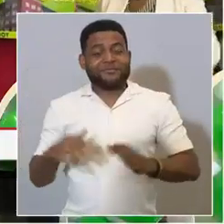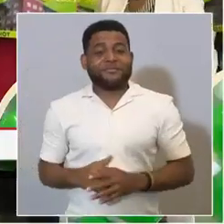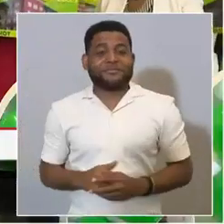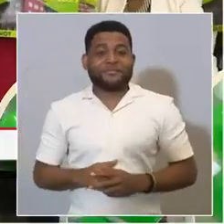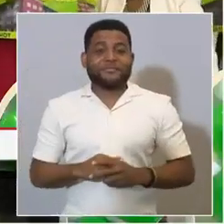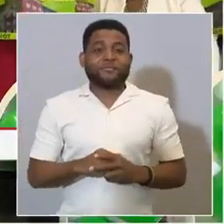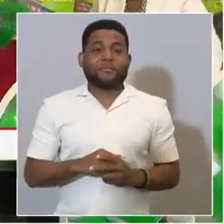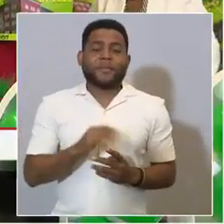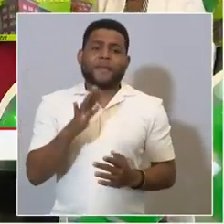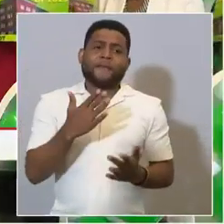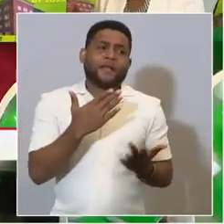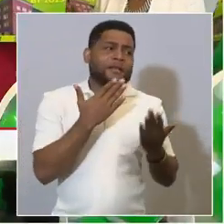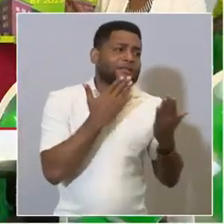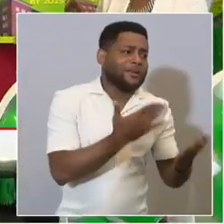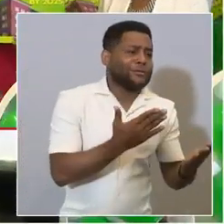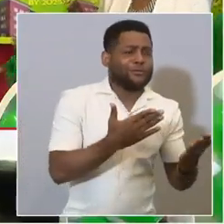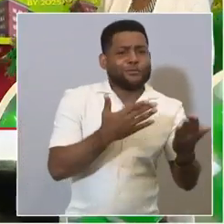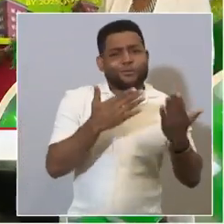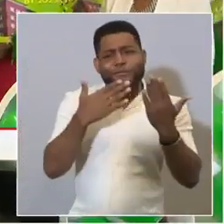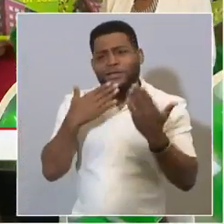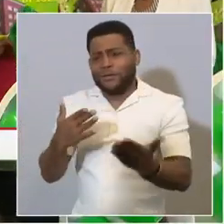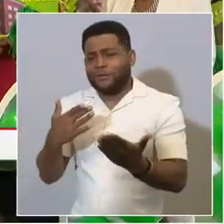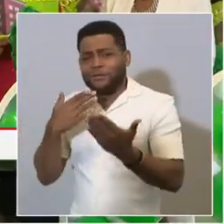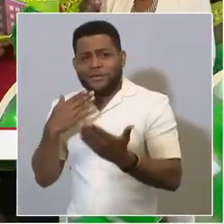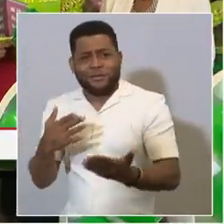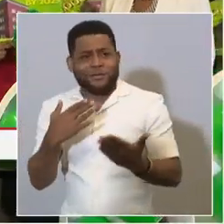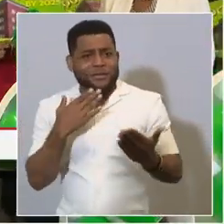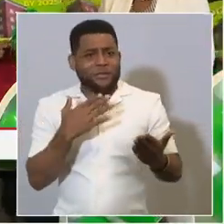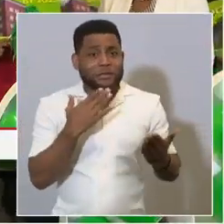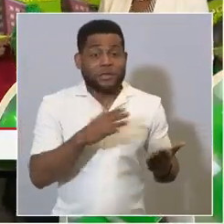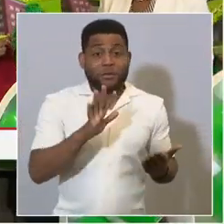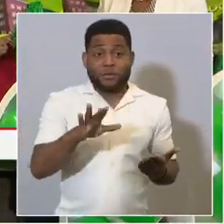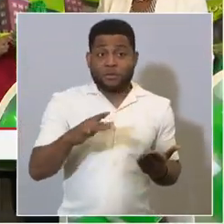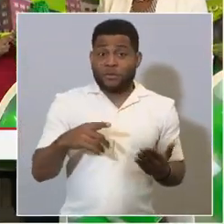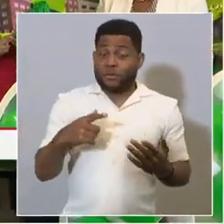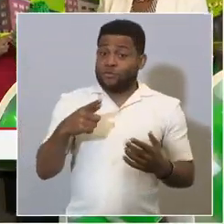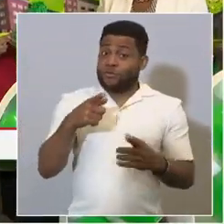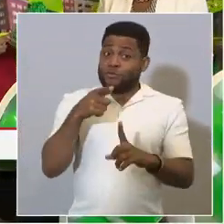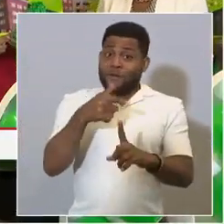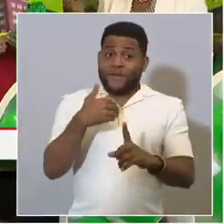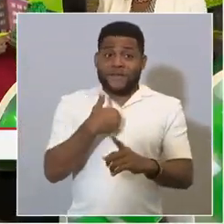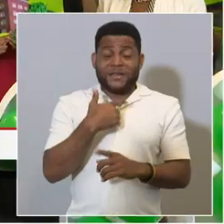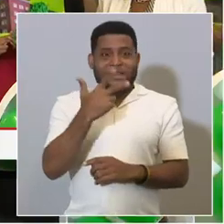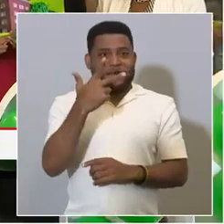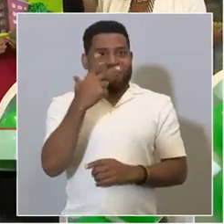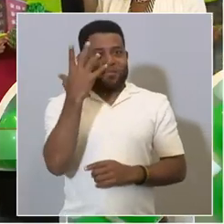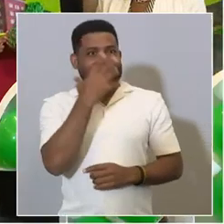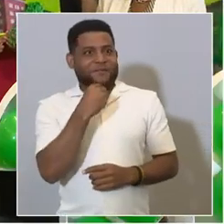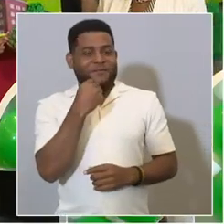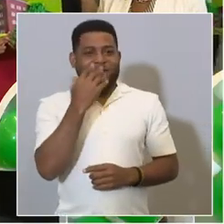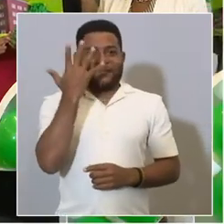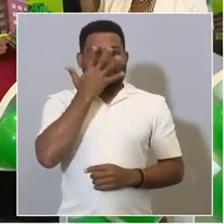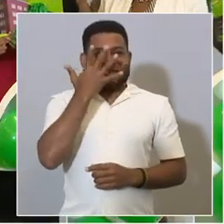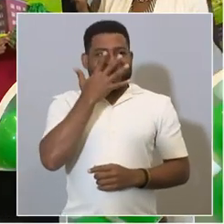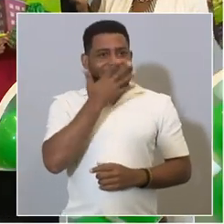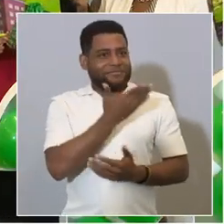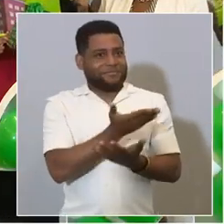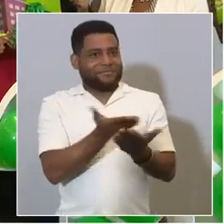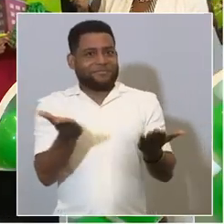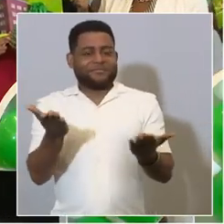Thank you for putting 3 beautiful faces to the 36,000. Because